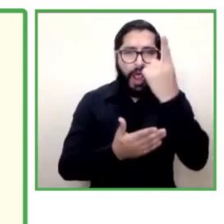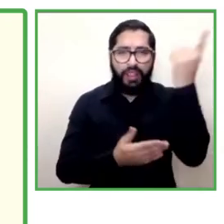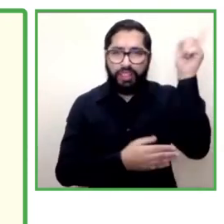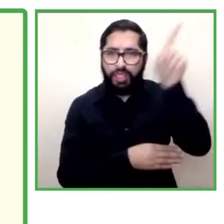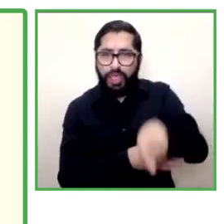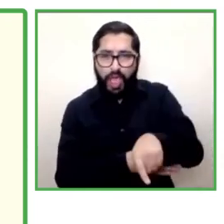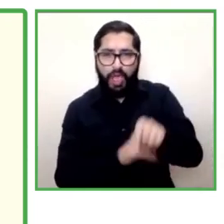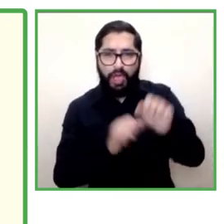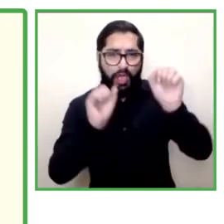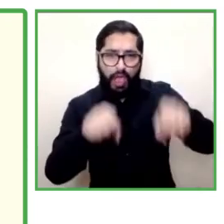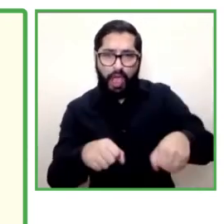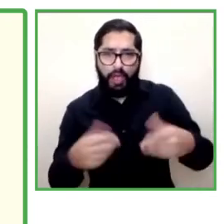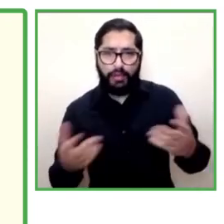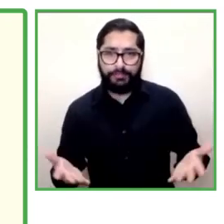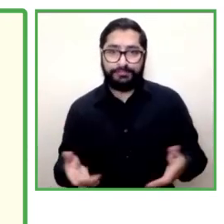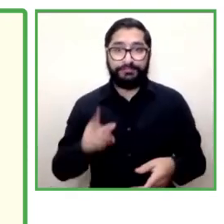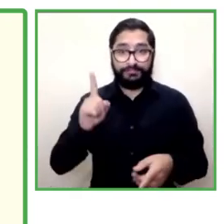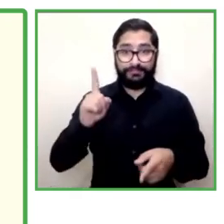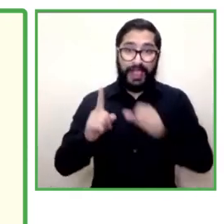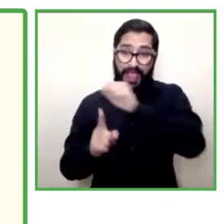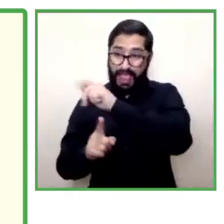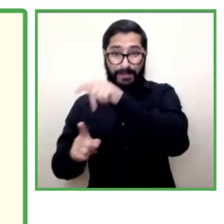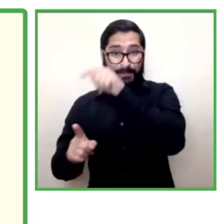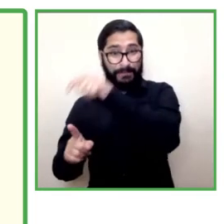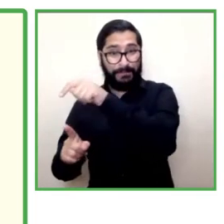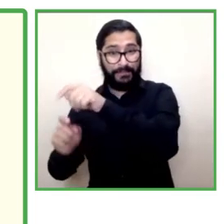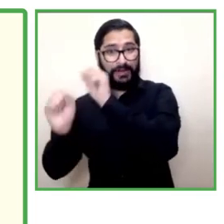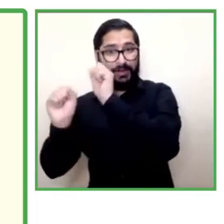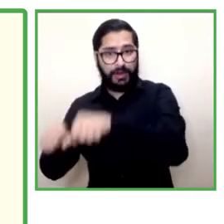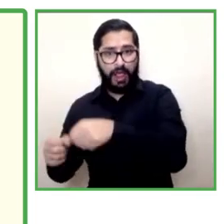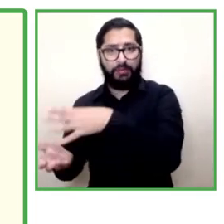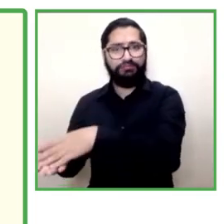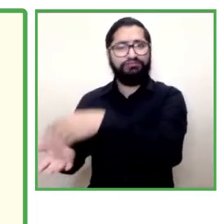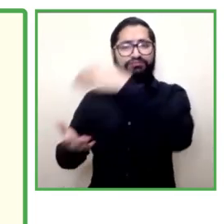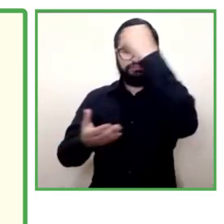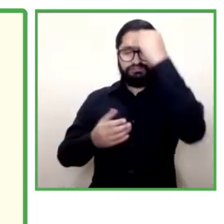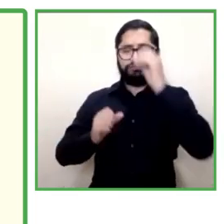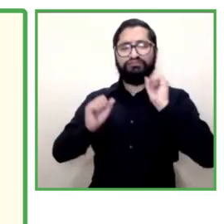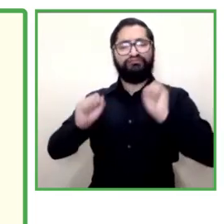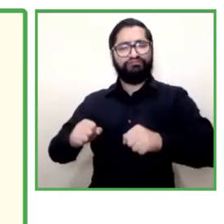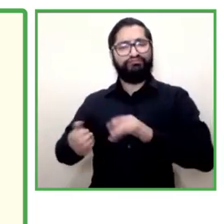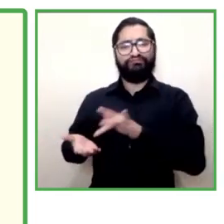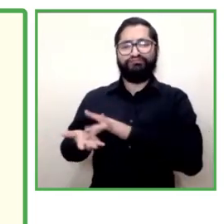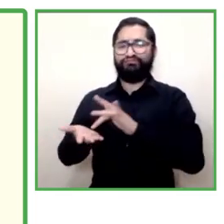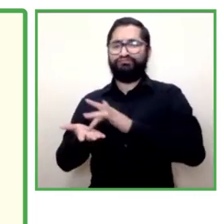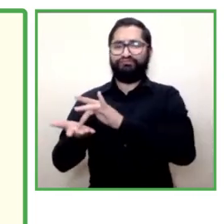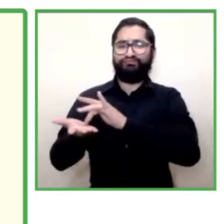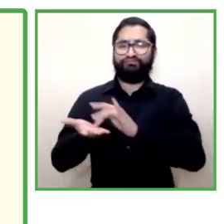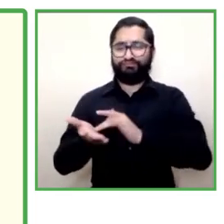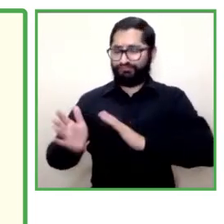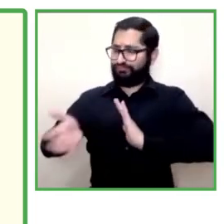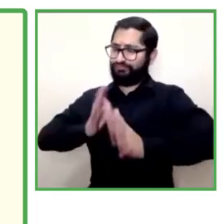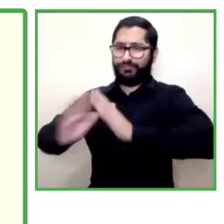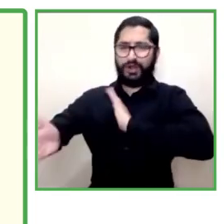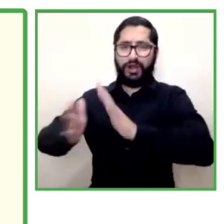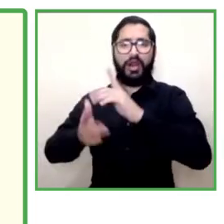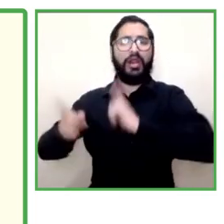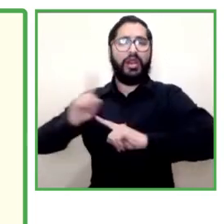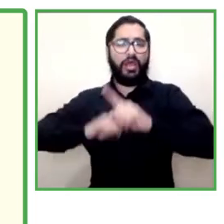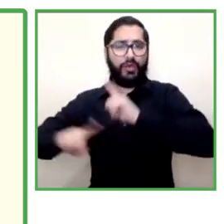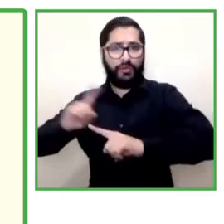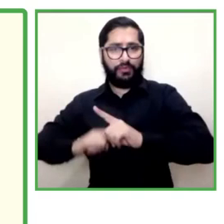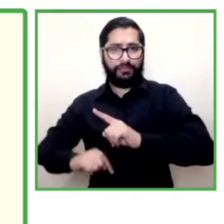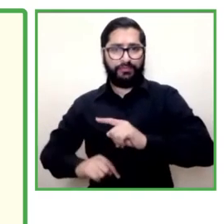daily conversation, such as asking them how their day was, how was school today, or what would you like for dinner? And that can